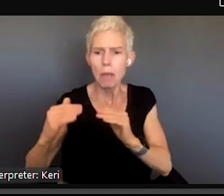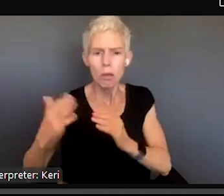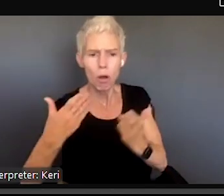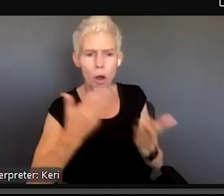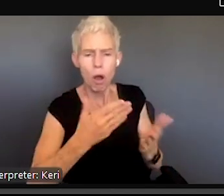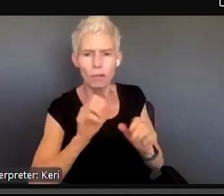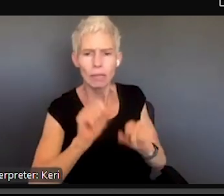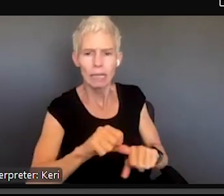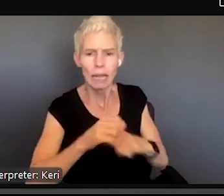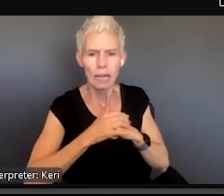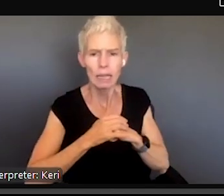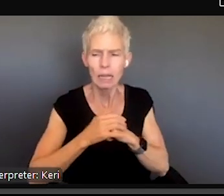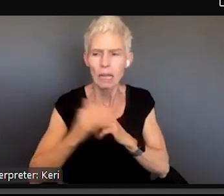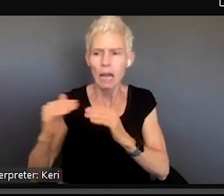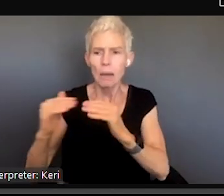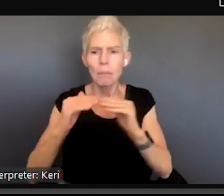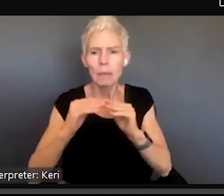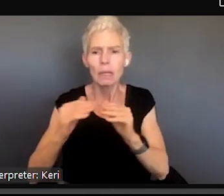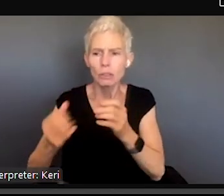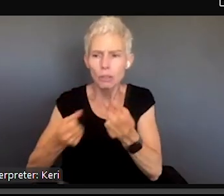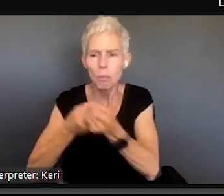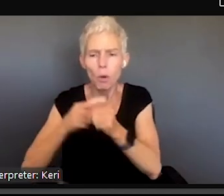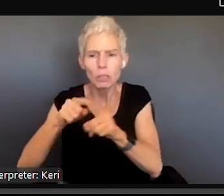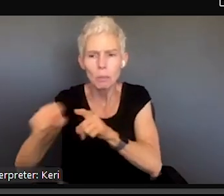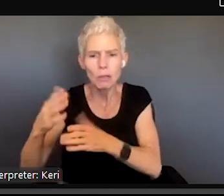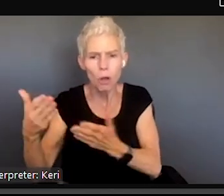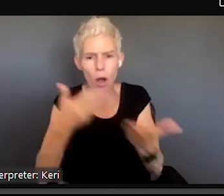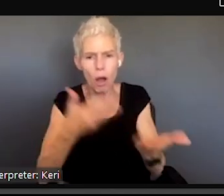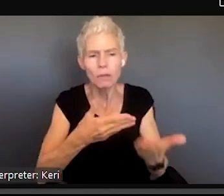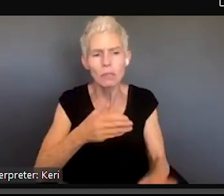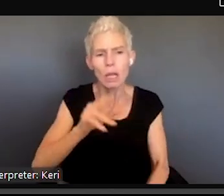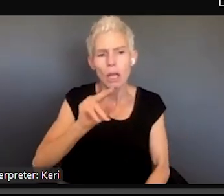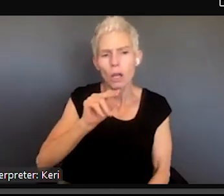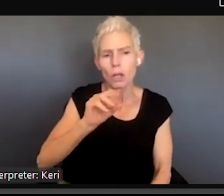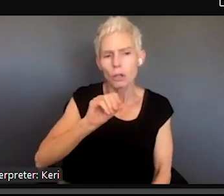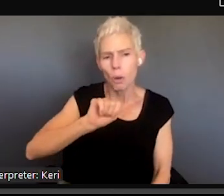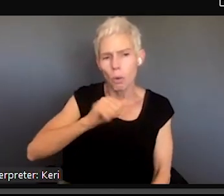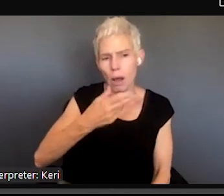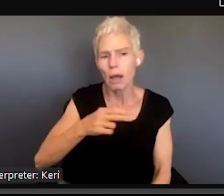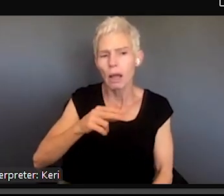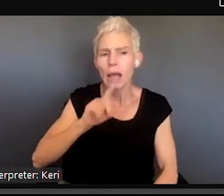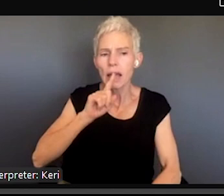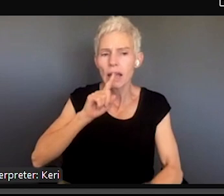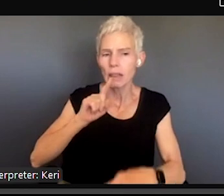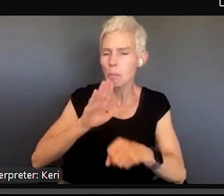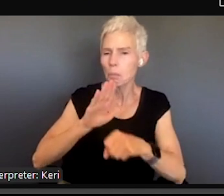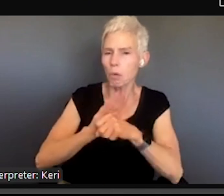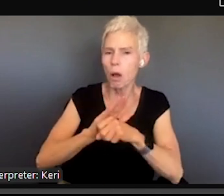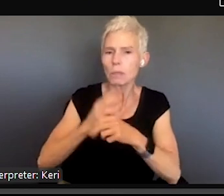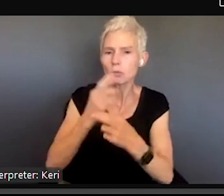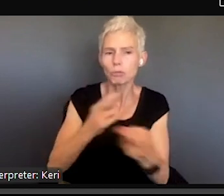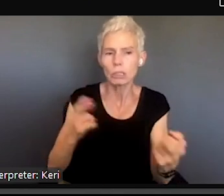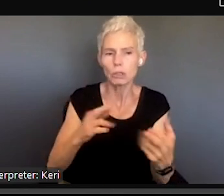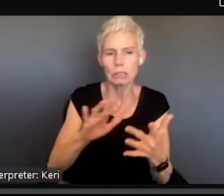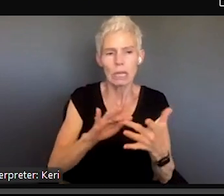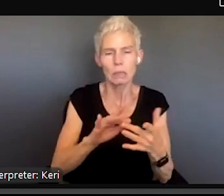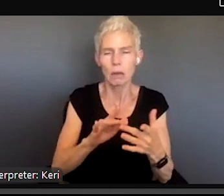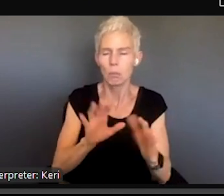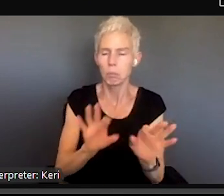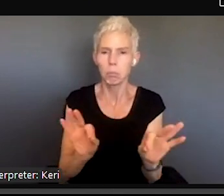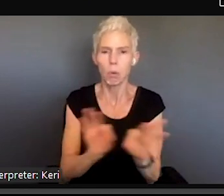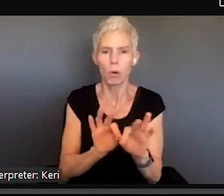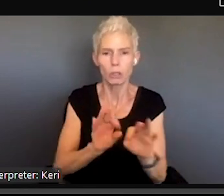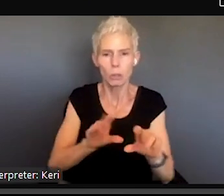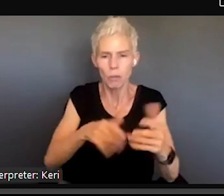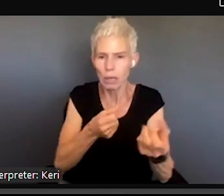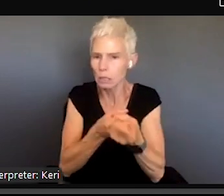a peer support specialist. So NOAA and the Promise Resource Network, it has been pivotal in providing that support for some of our callers